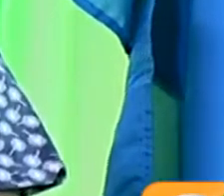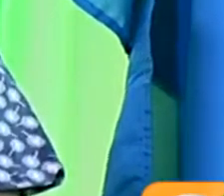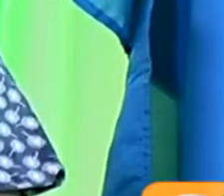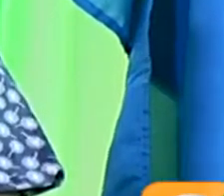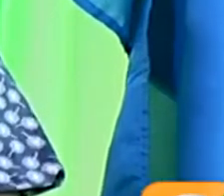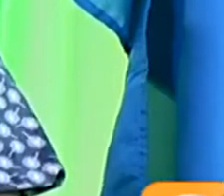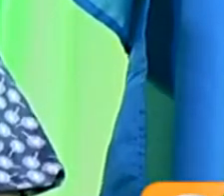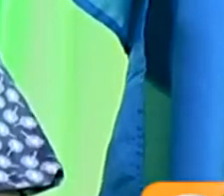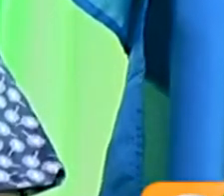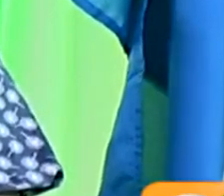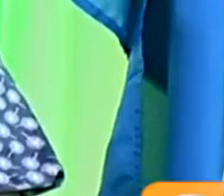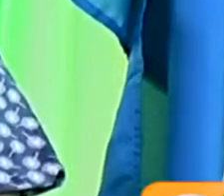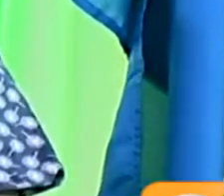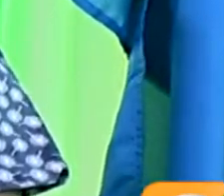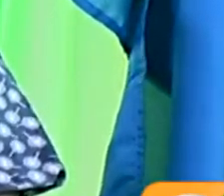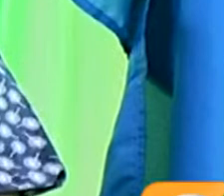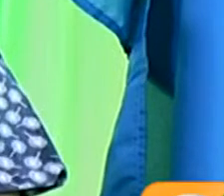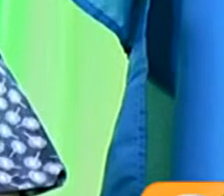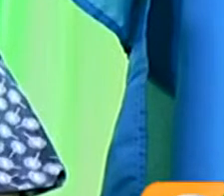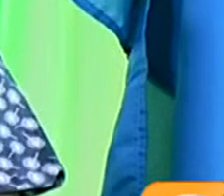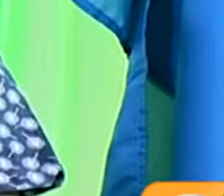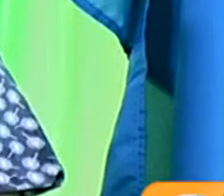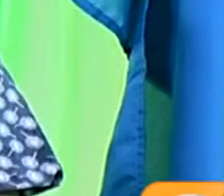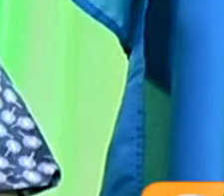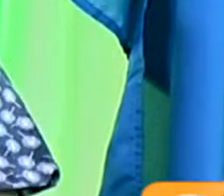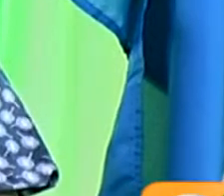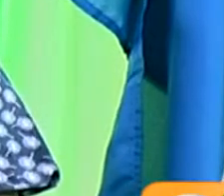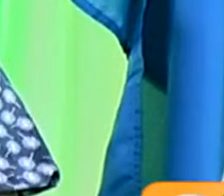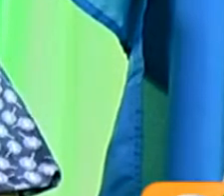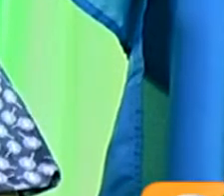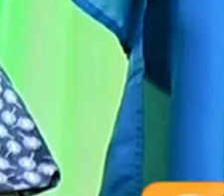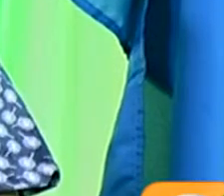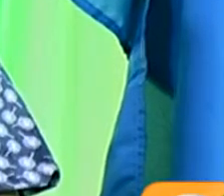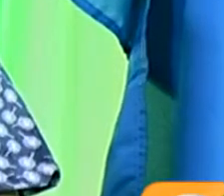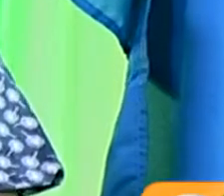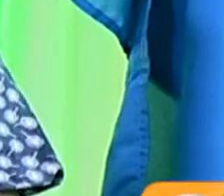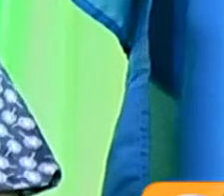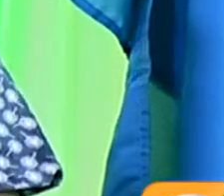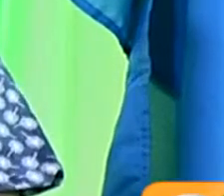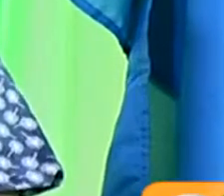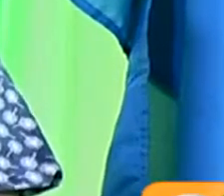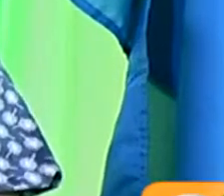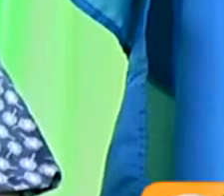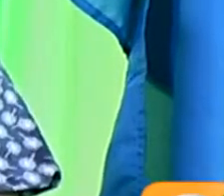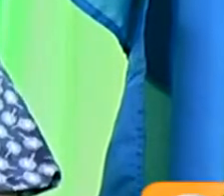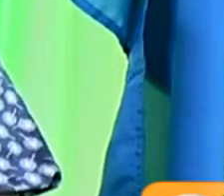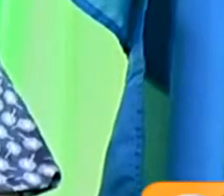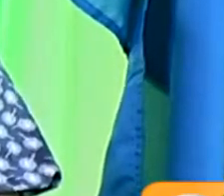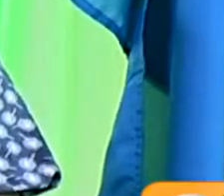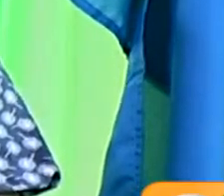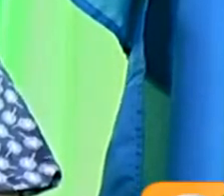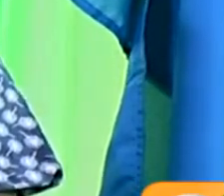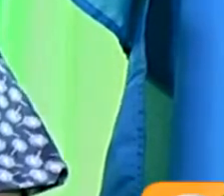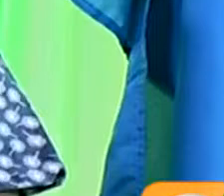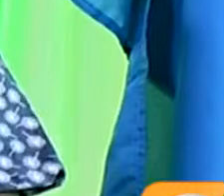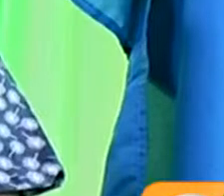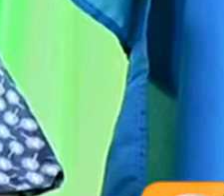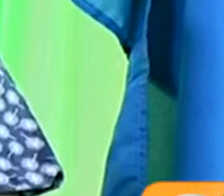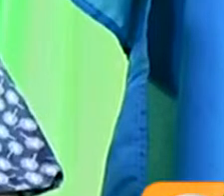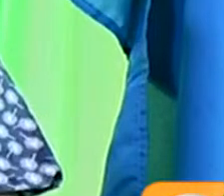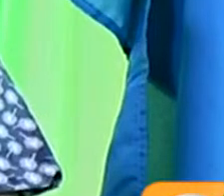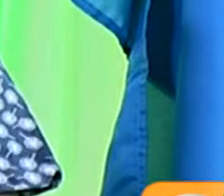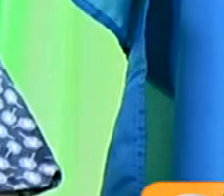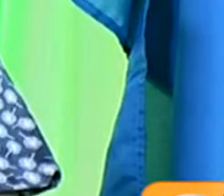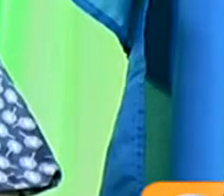paid allowances to staff accompanying him across the country. And when he became the president-elect, these two